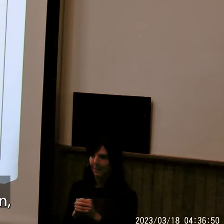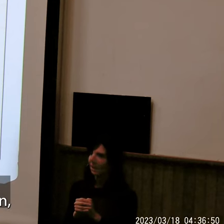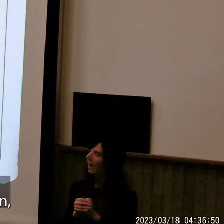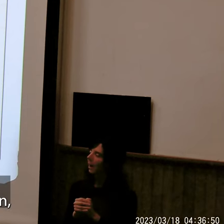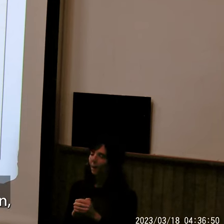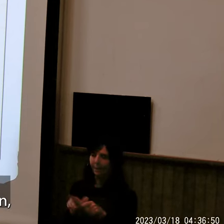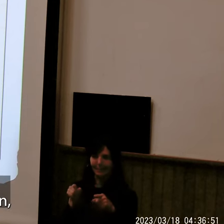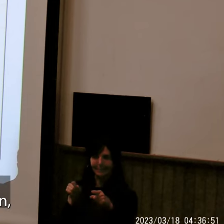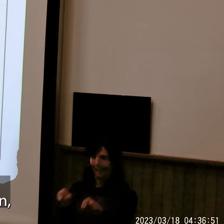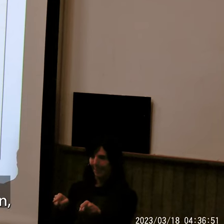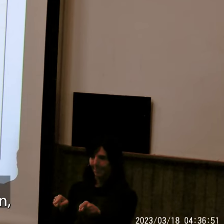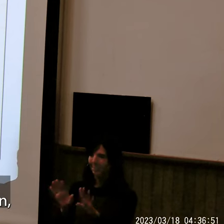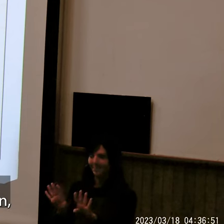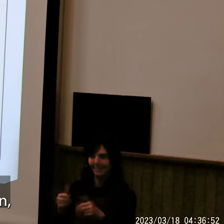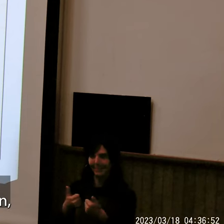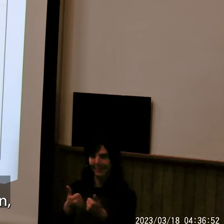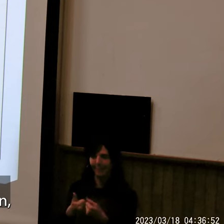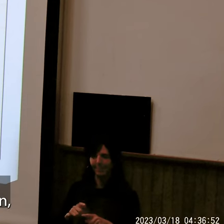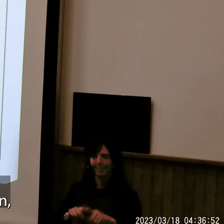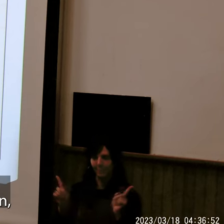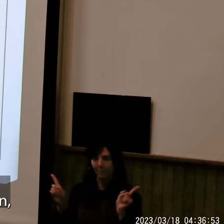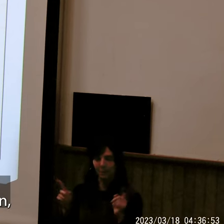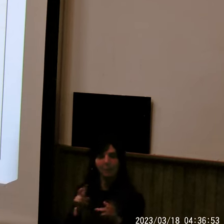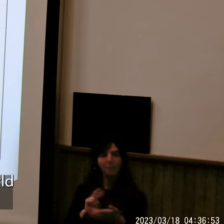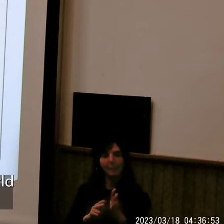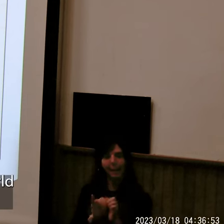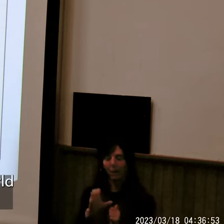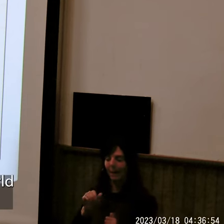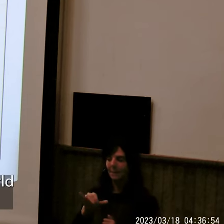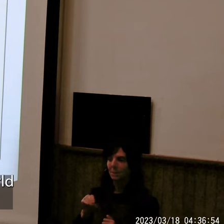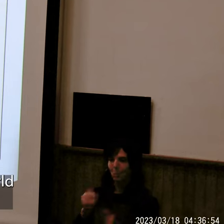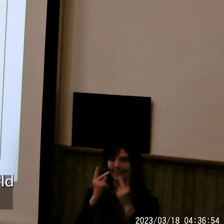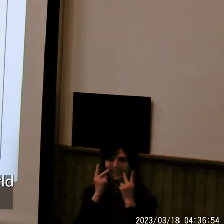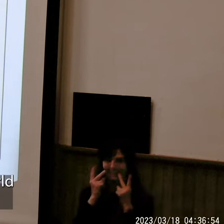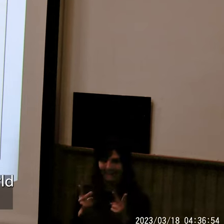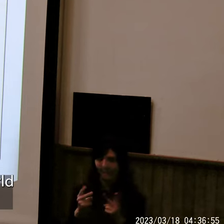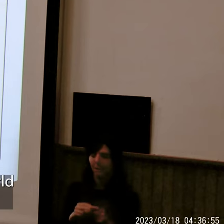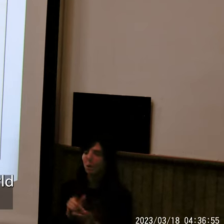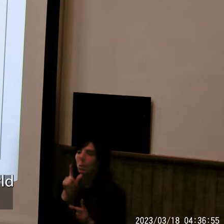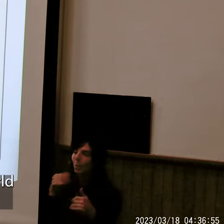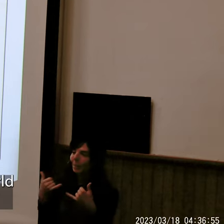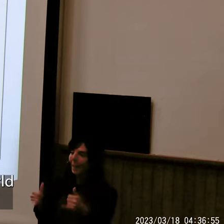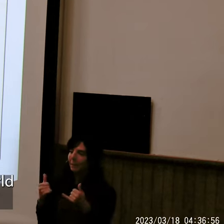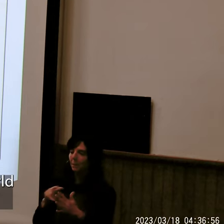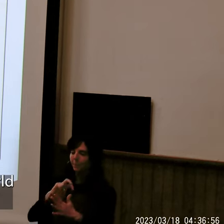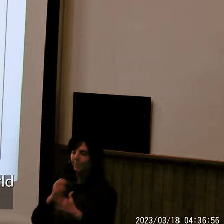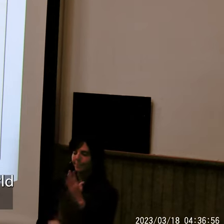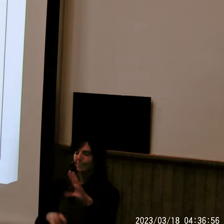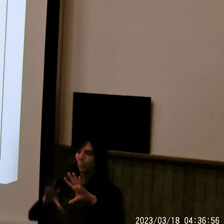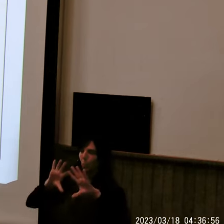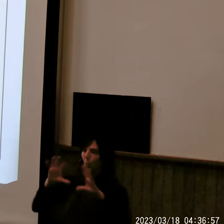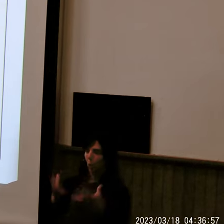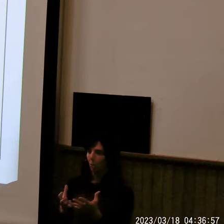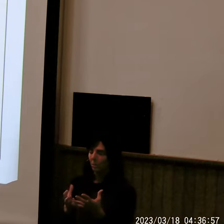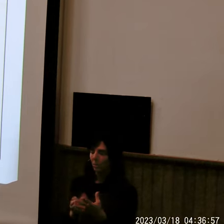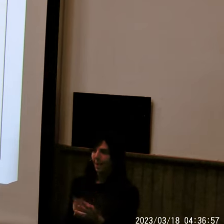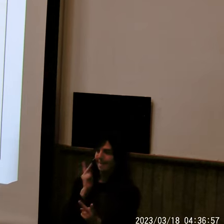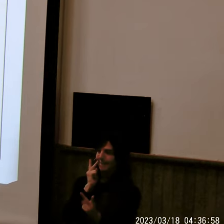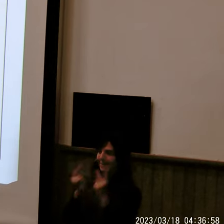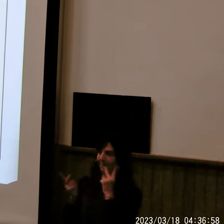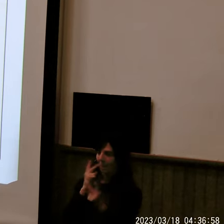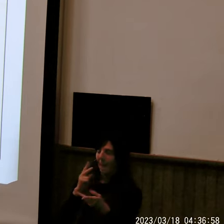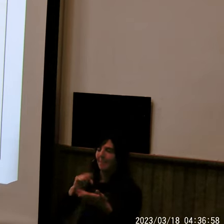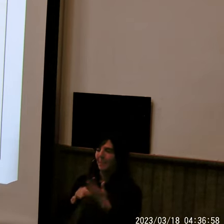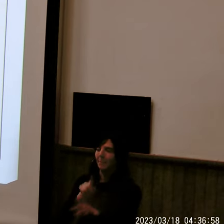opposition. Here, in order to allow Cassio to be seen, players must participate in a world where visibility itself